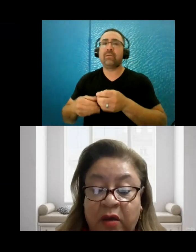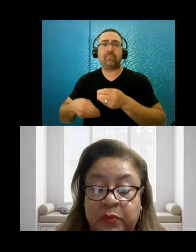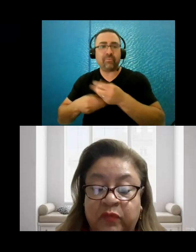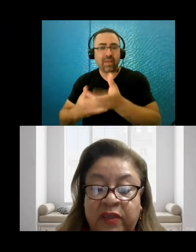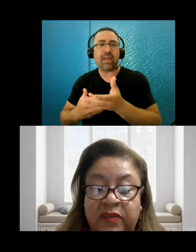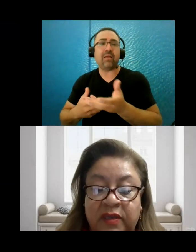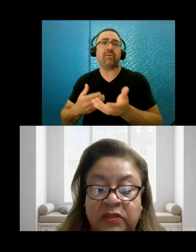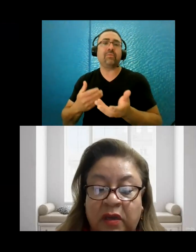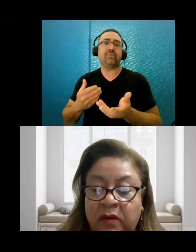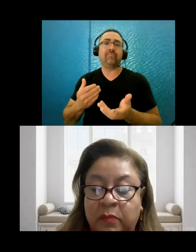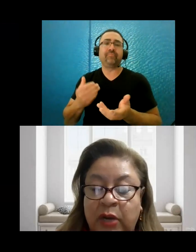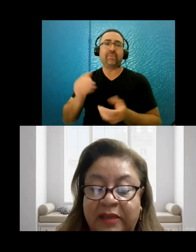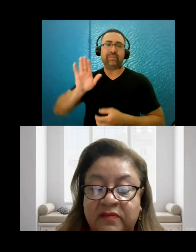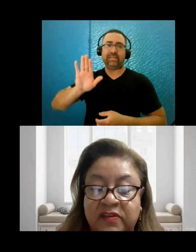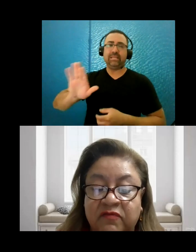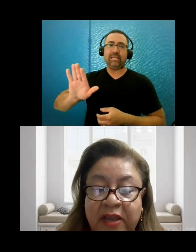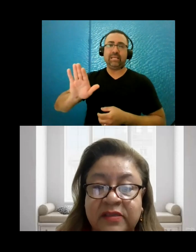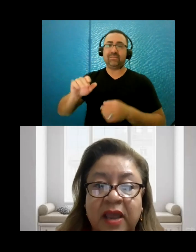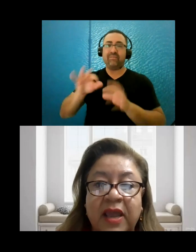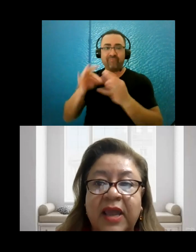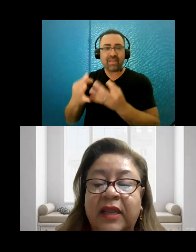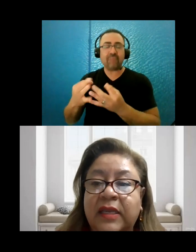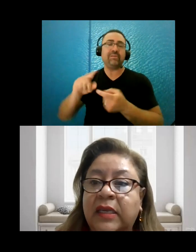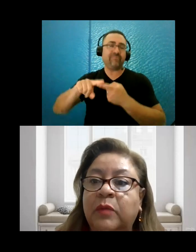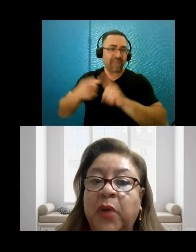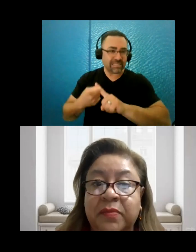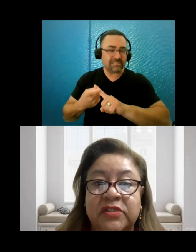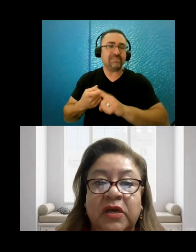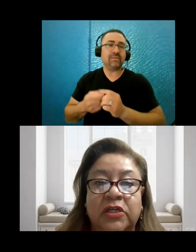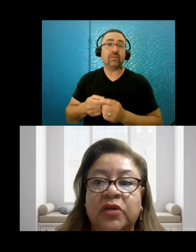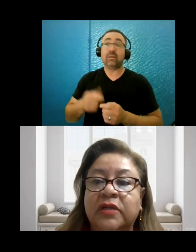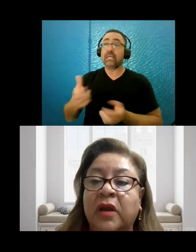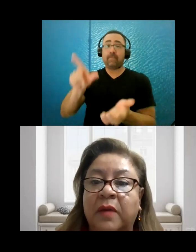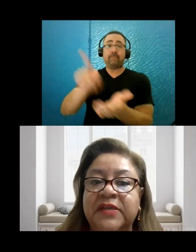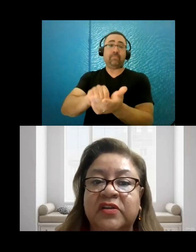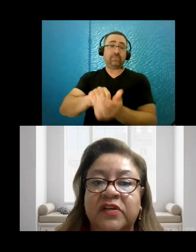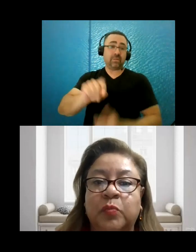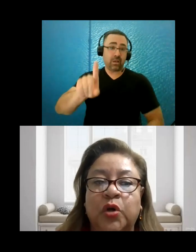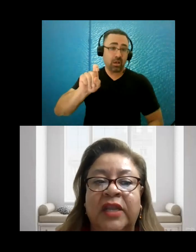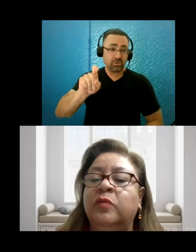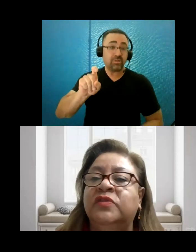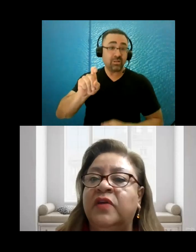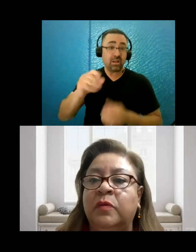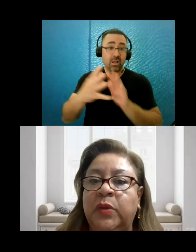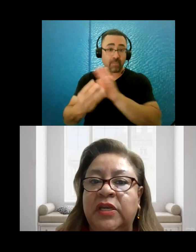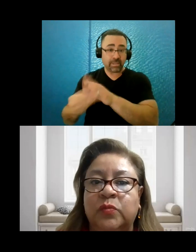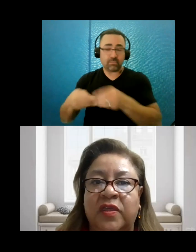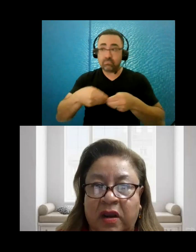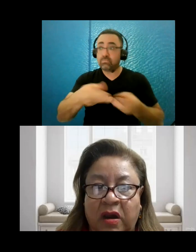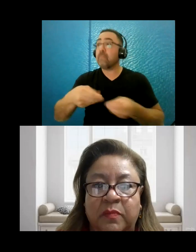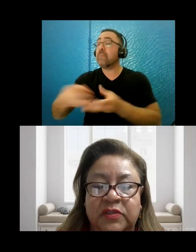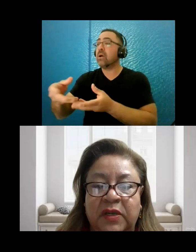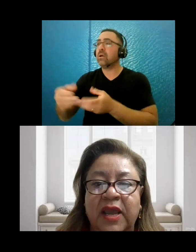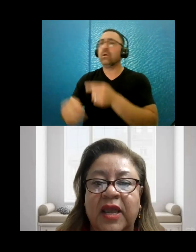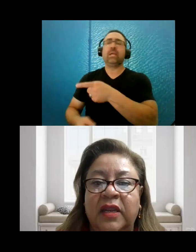with the help with his relatives and friends. He published 100 copies of his book, and he was very pleased with